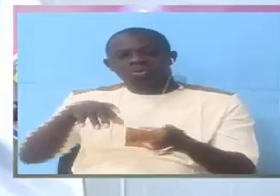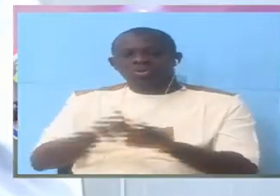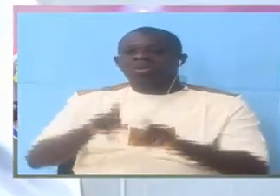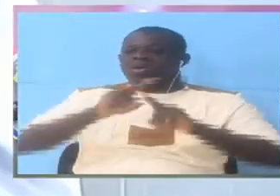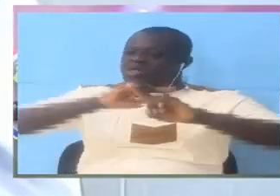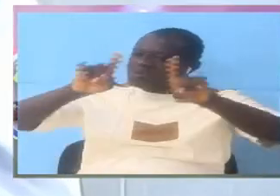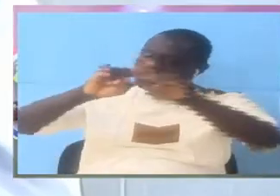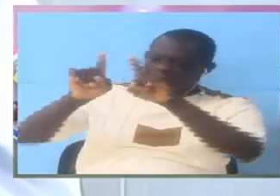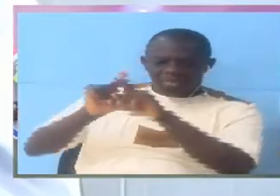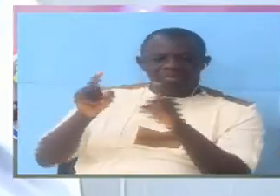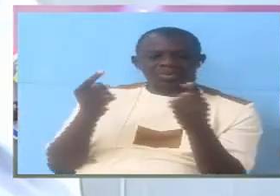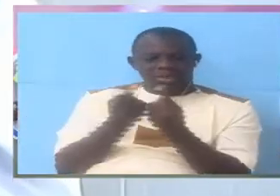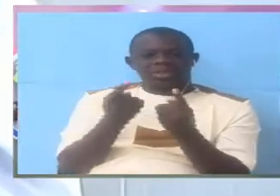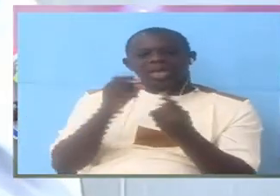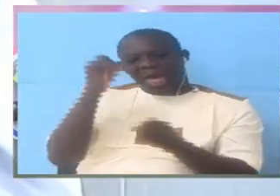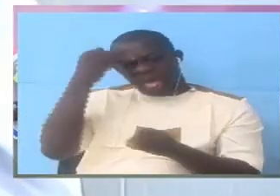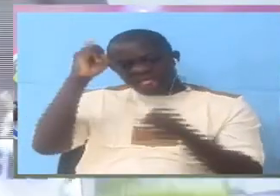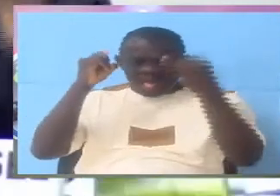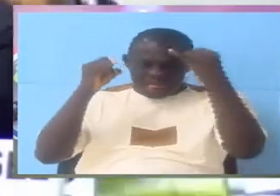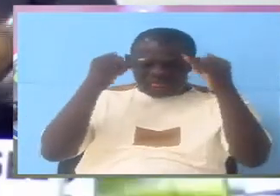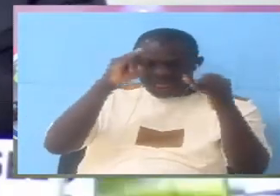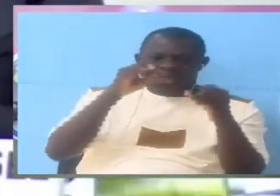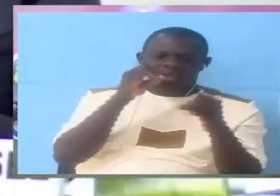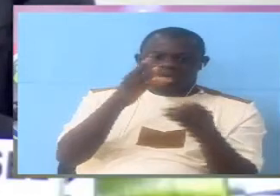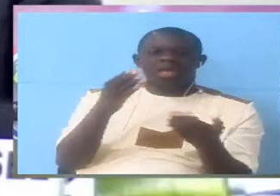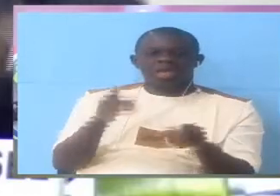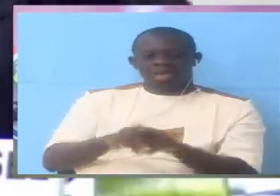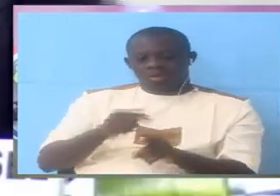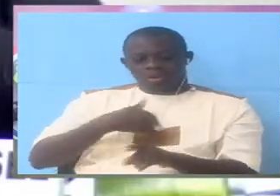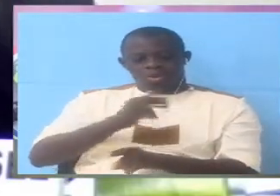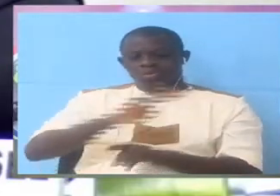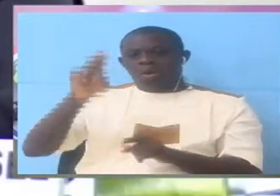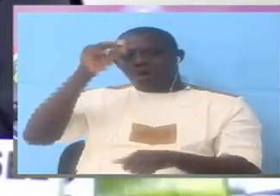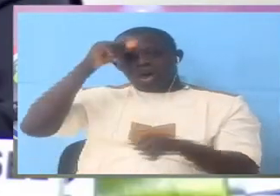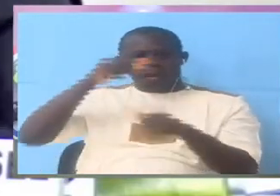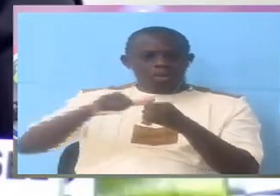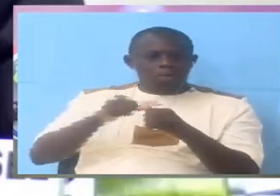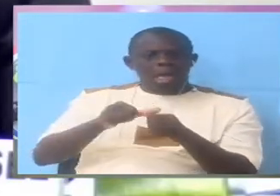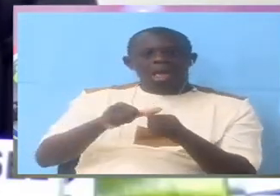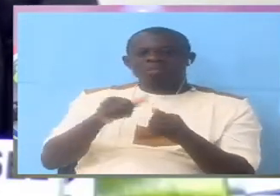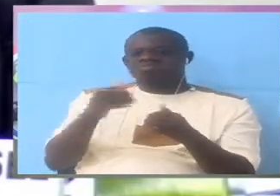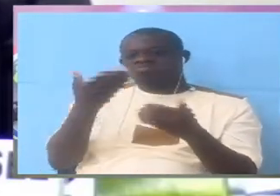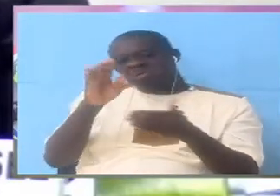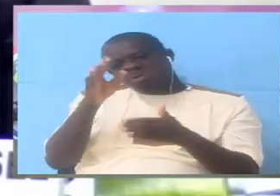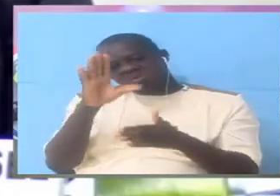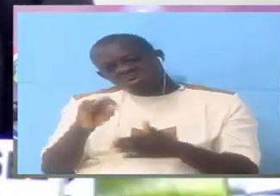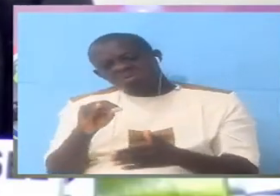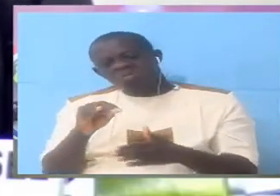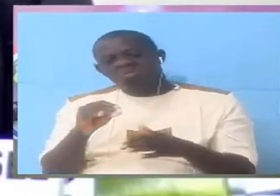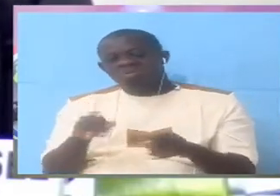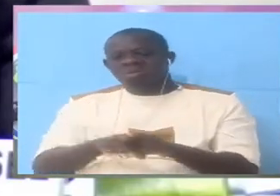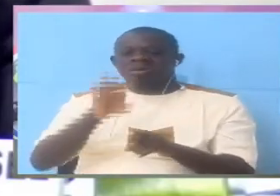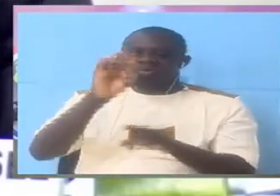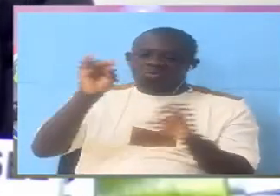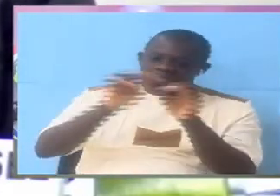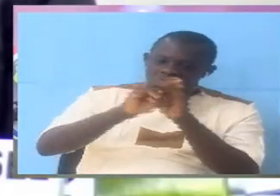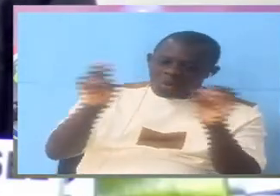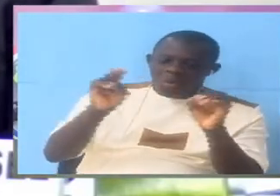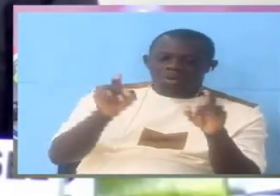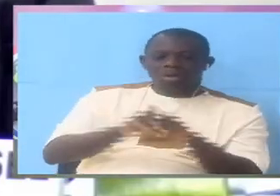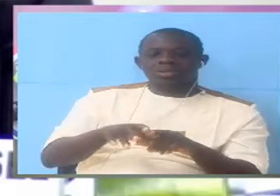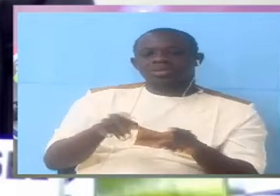Okay. Okay. I don't remember, I am not sure, I did not do it. These are